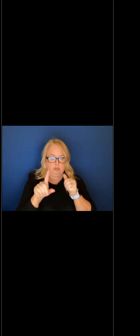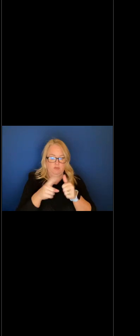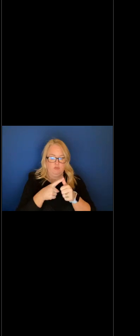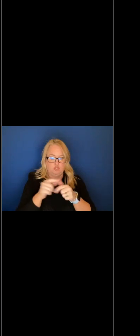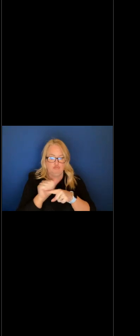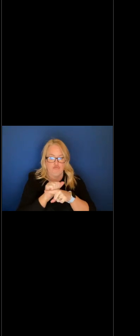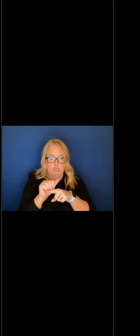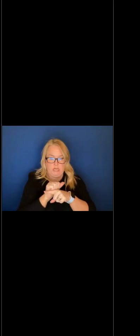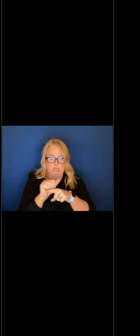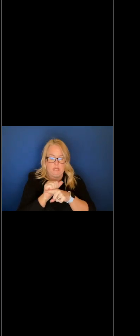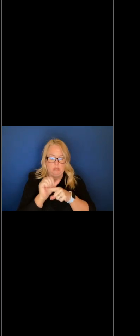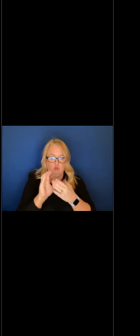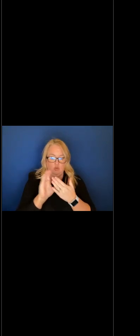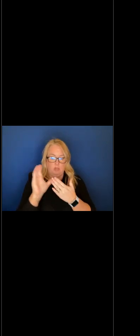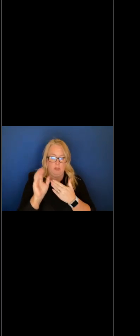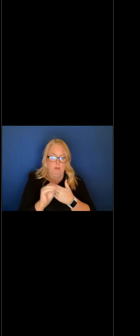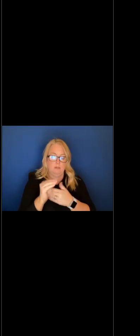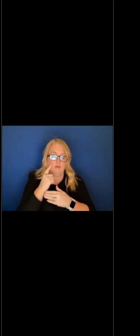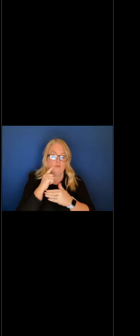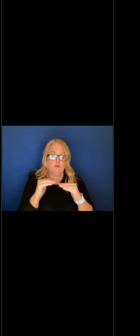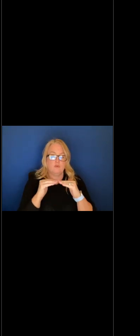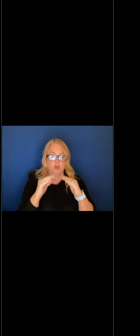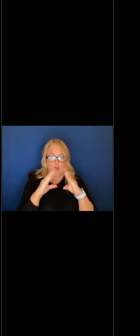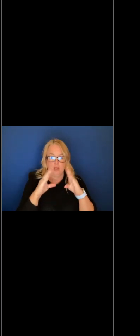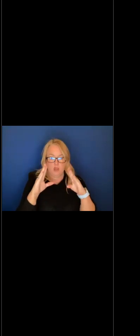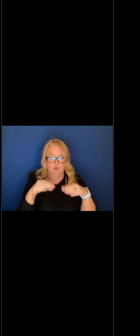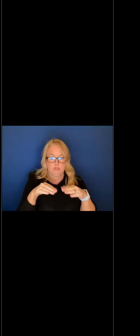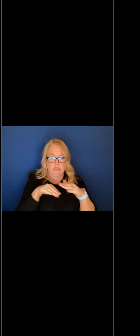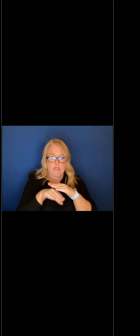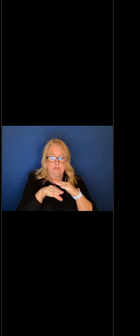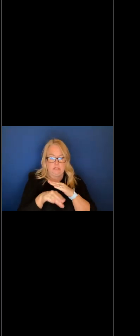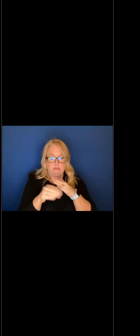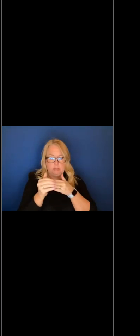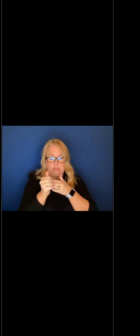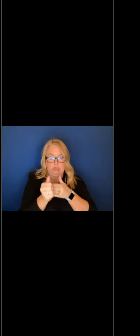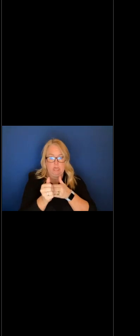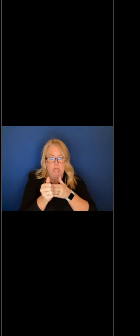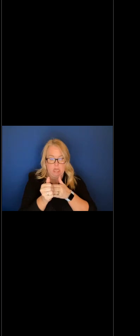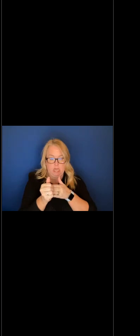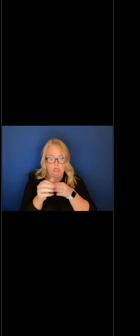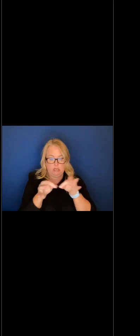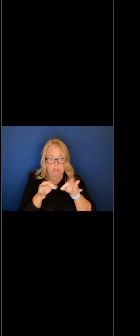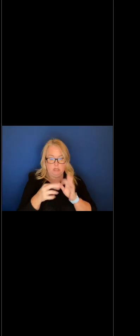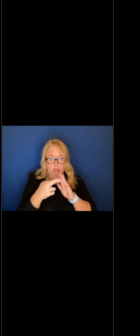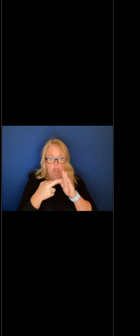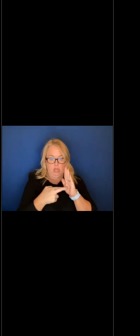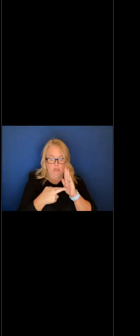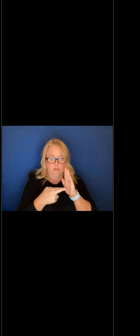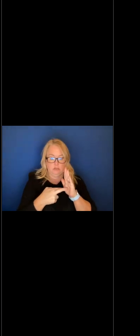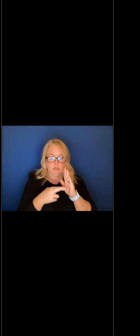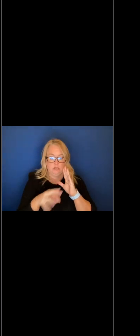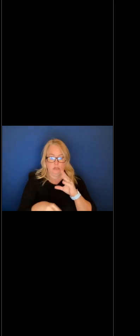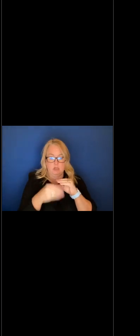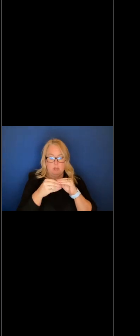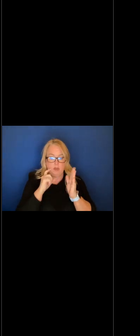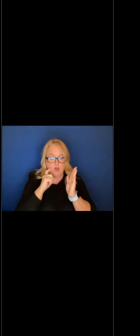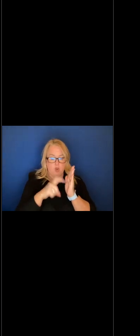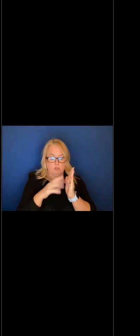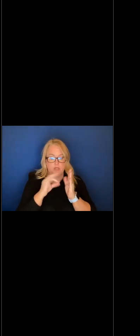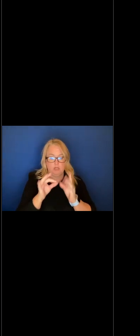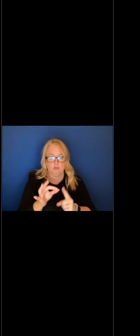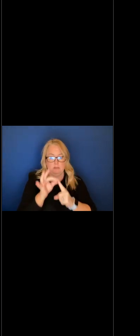curriculum on fair housing accessibility guidelines, supplemental notice, and special